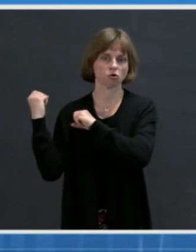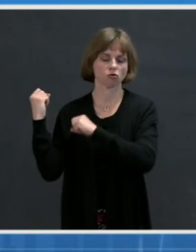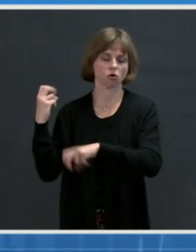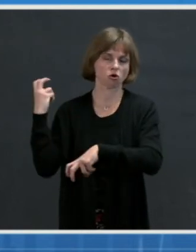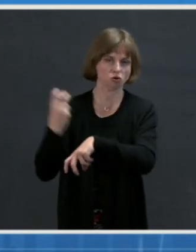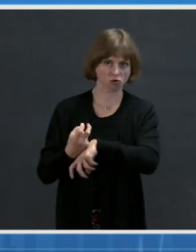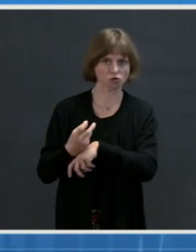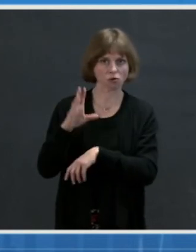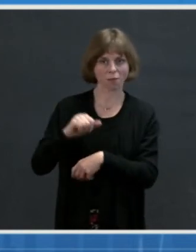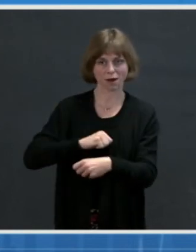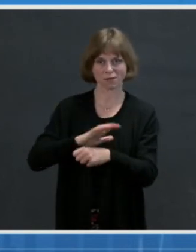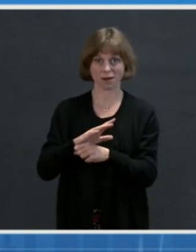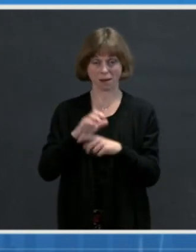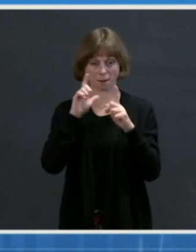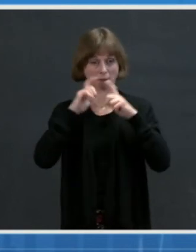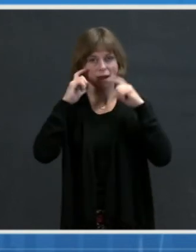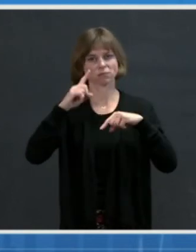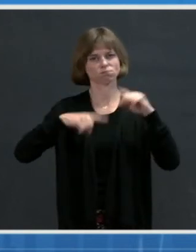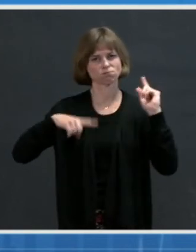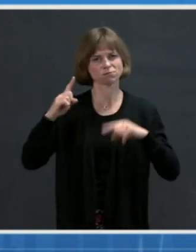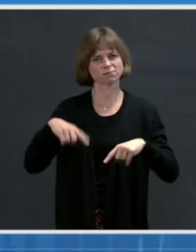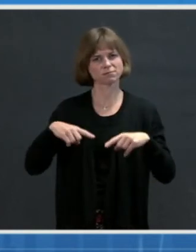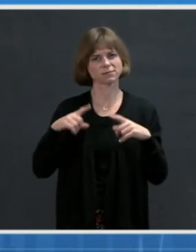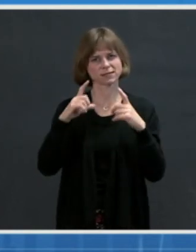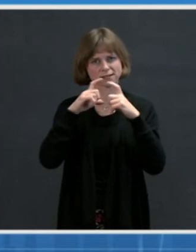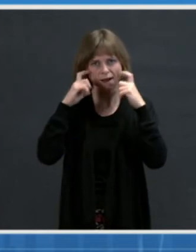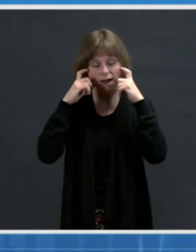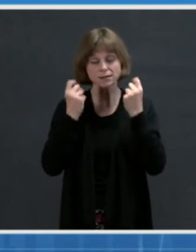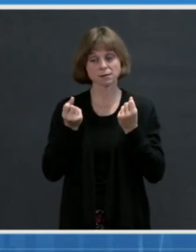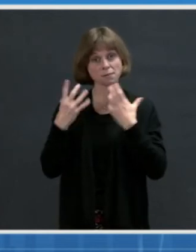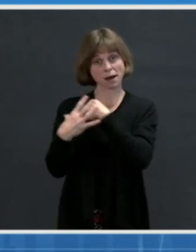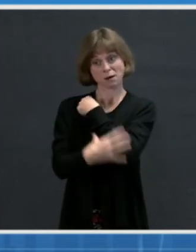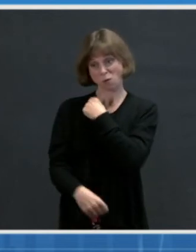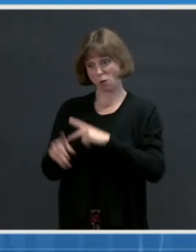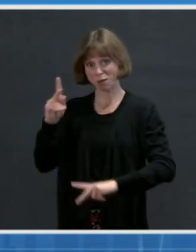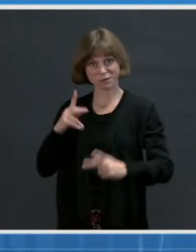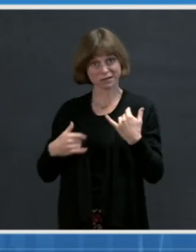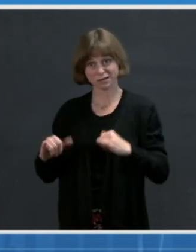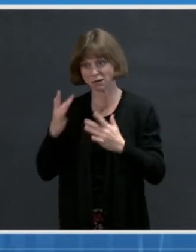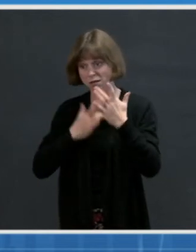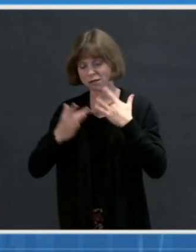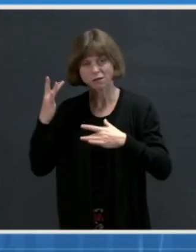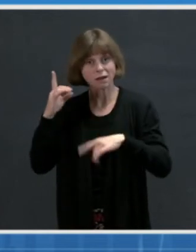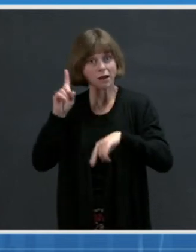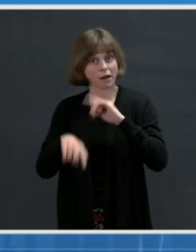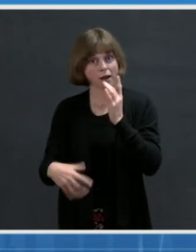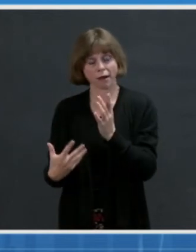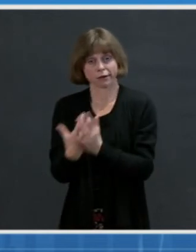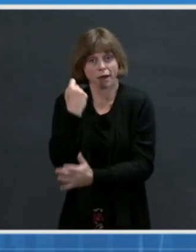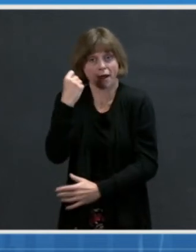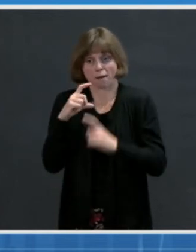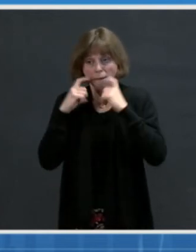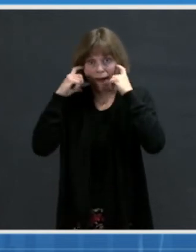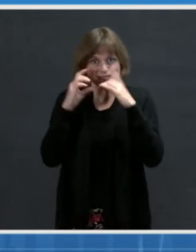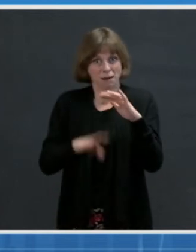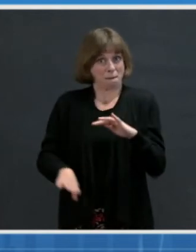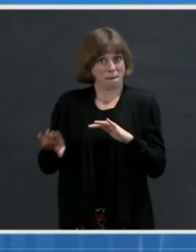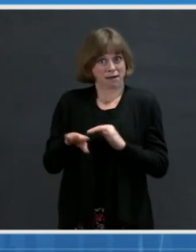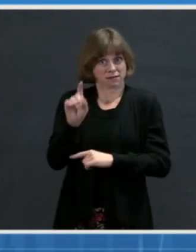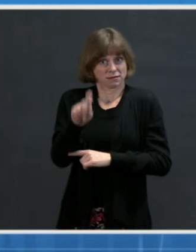different shapes and sizes, many low-income Americans still lack affordable access to this basic